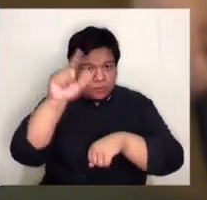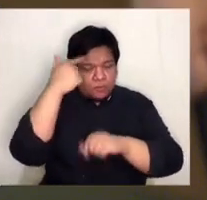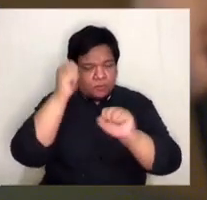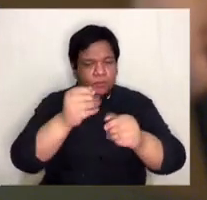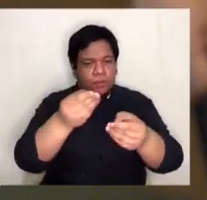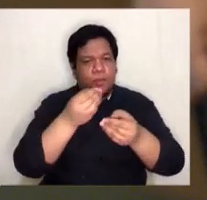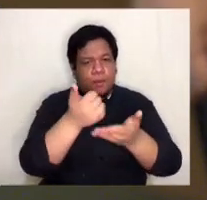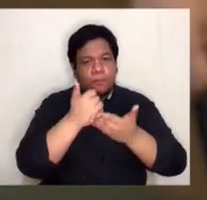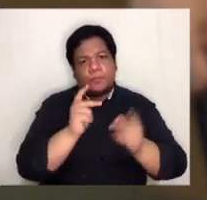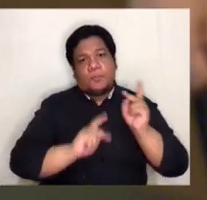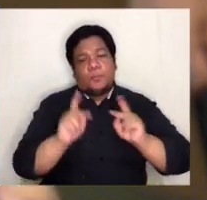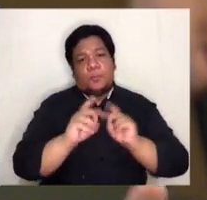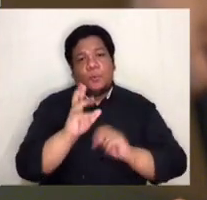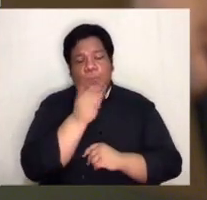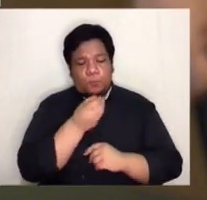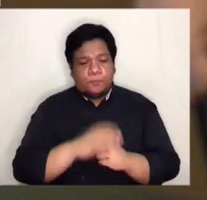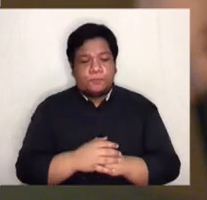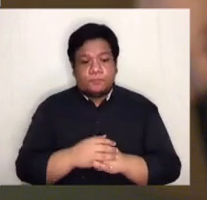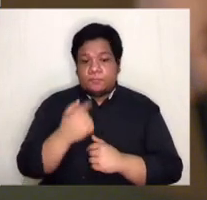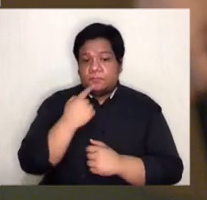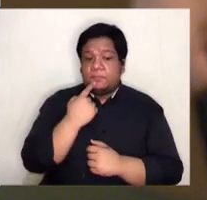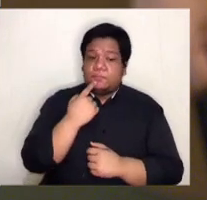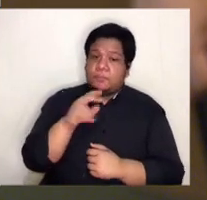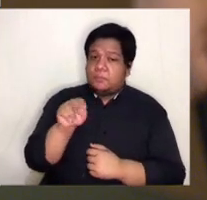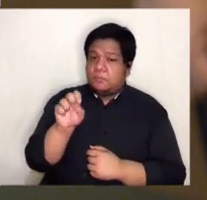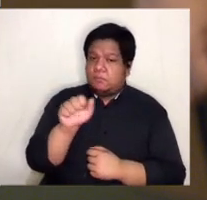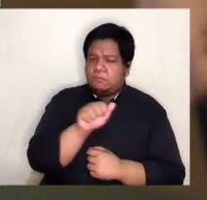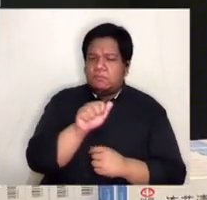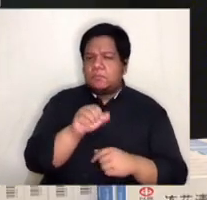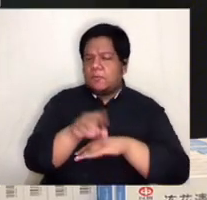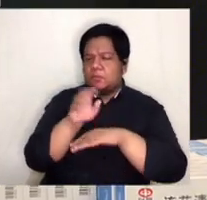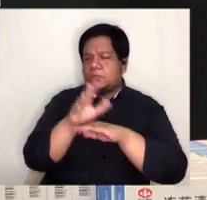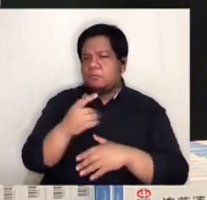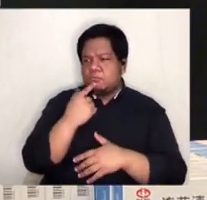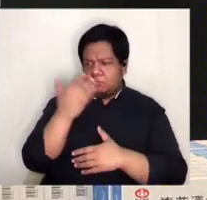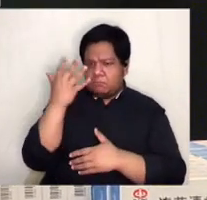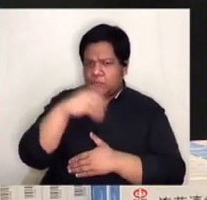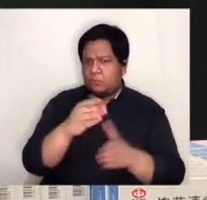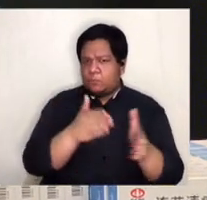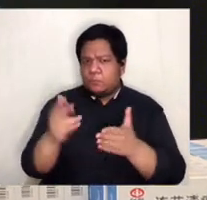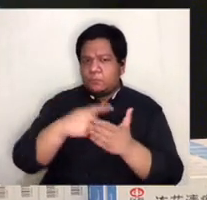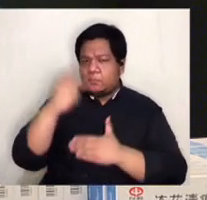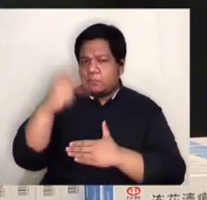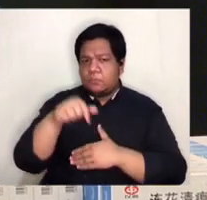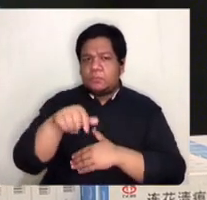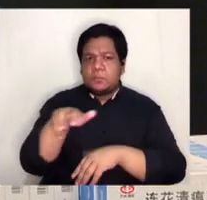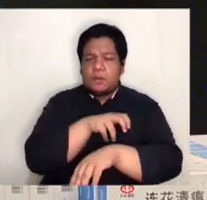manpower. Going by the records, napakaganda ng mga programs ng Makati, ng Mayor Abby and the two districts.